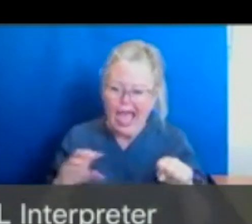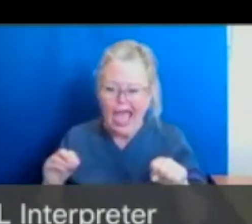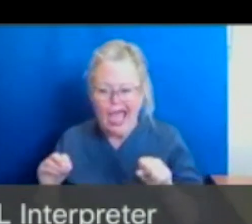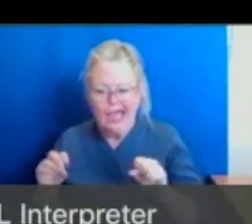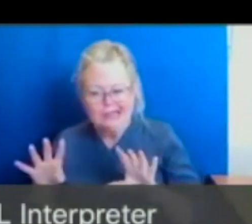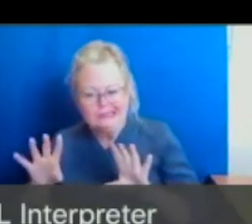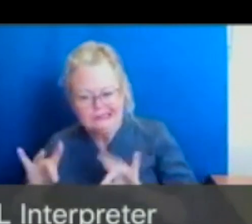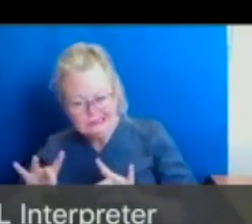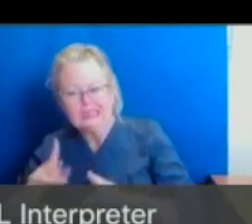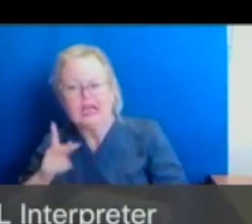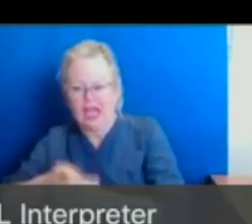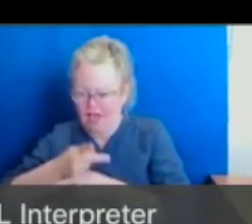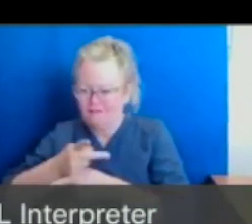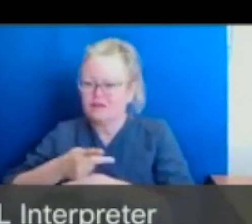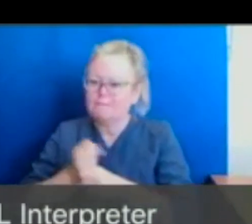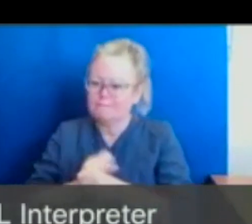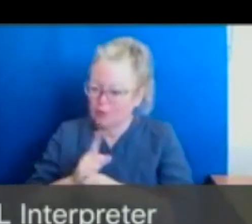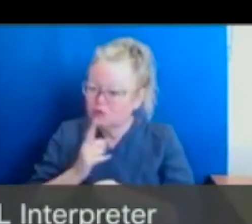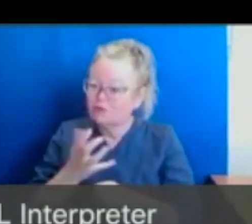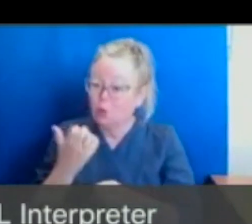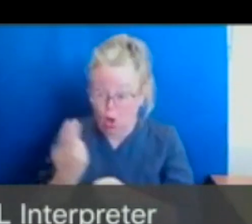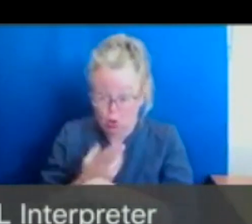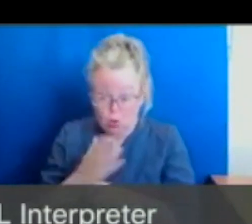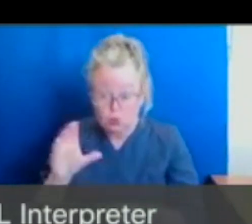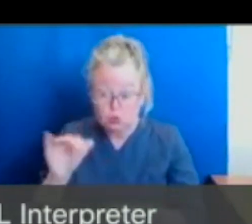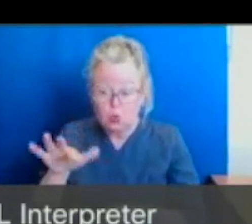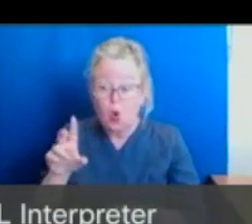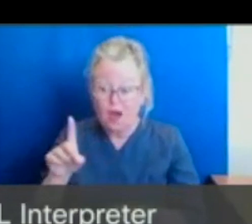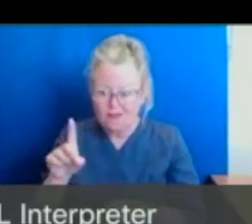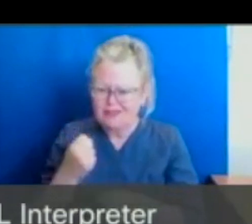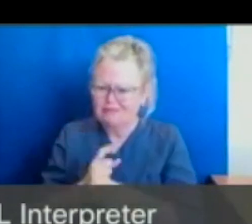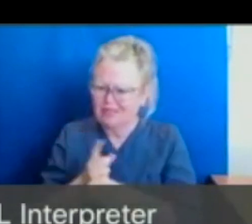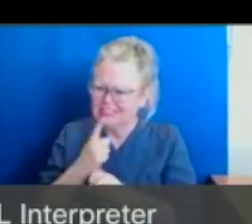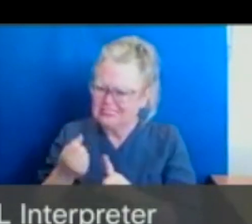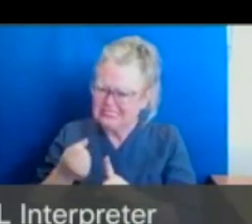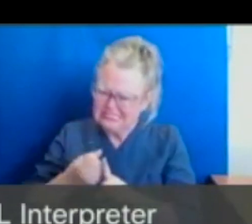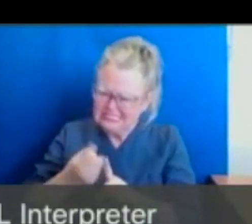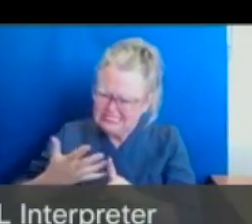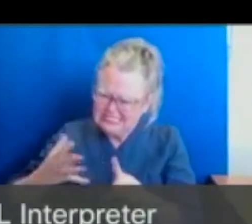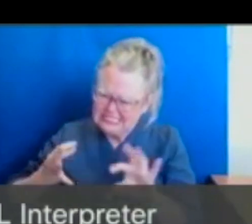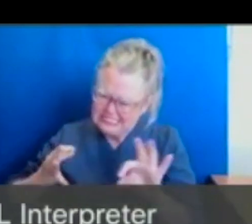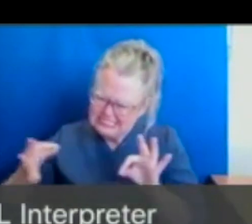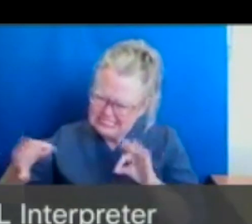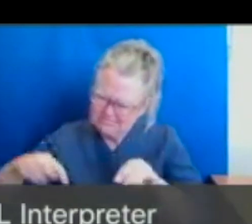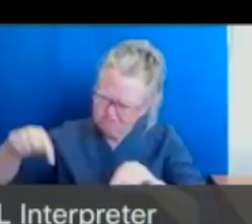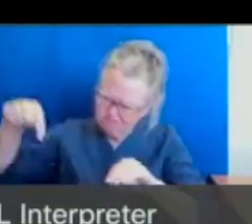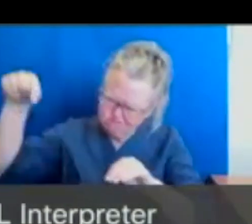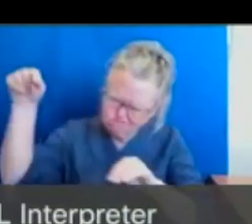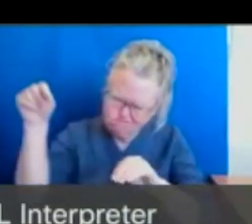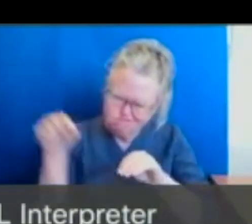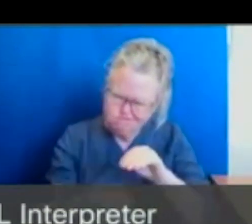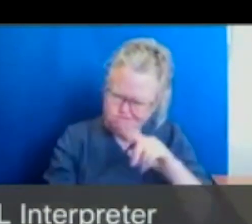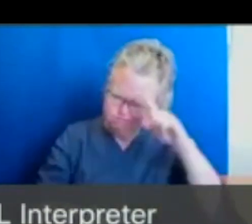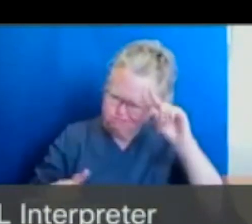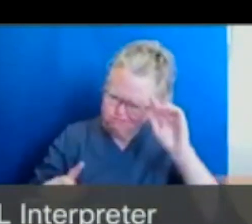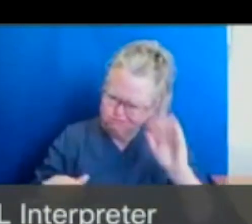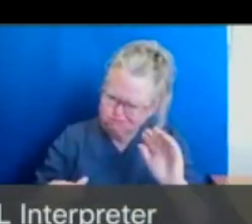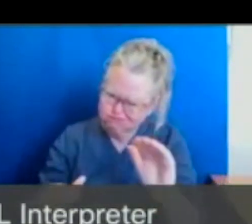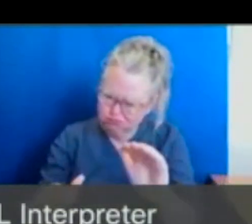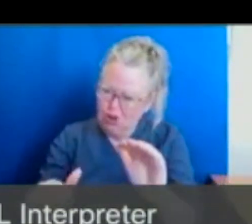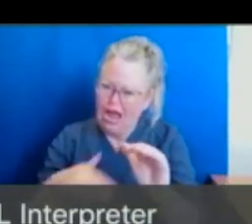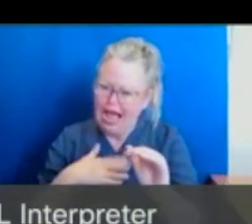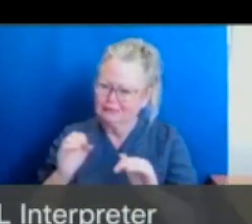of wanting to support projects that are examining effects associated with the